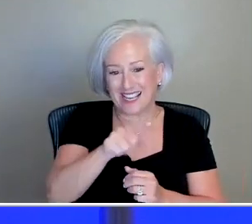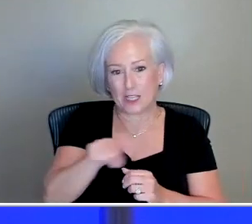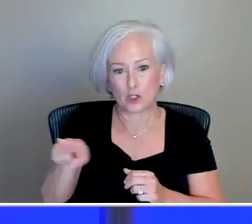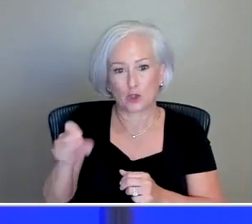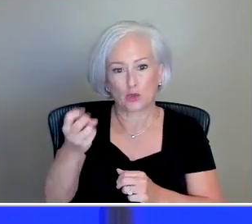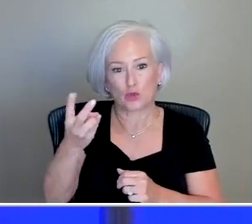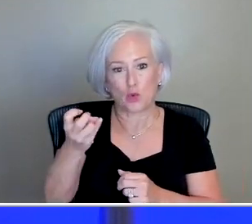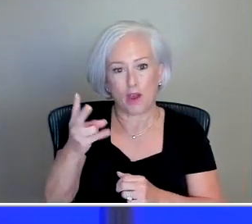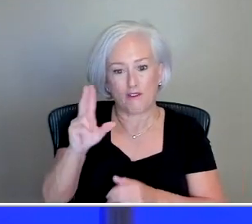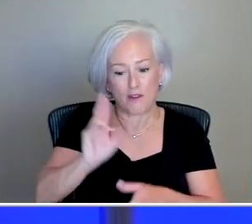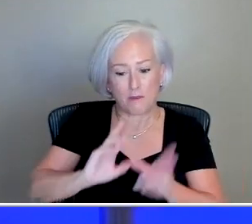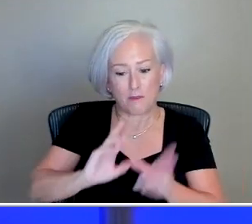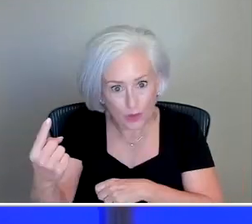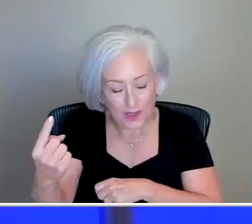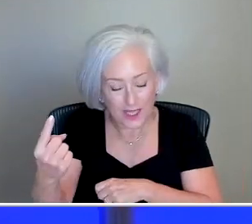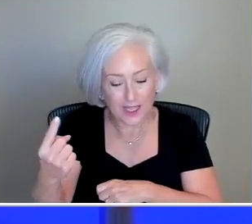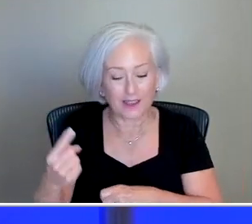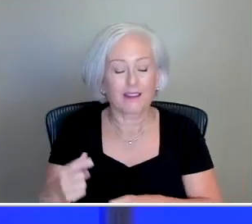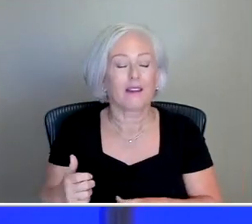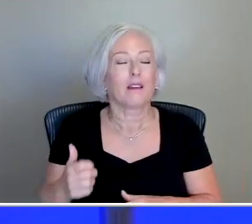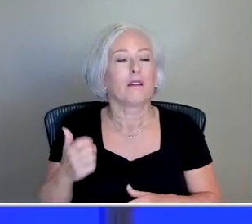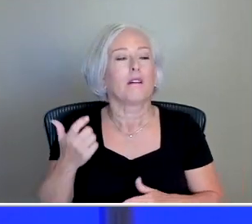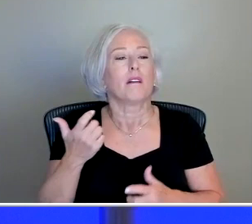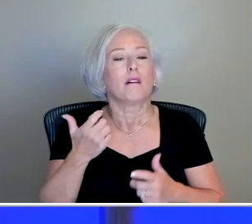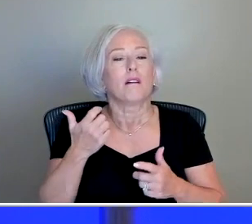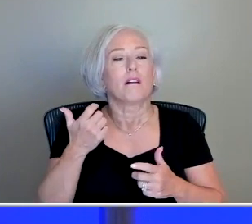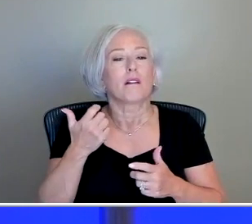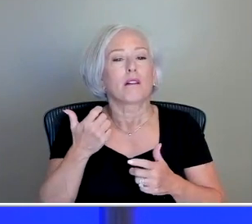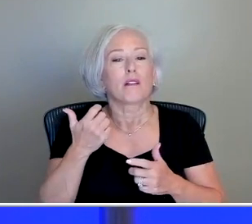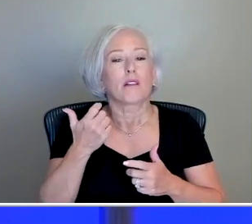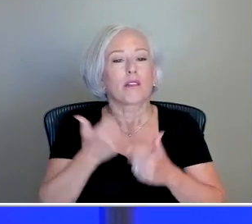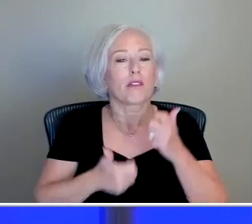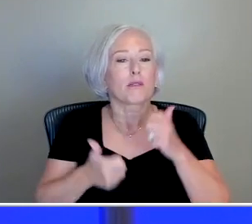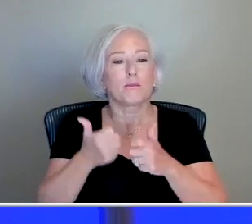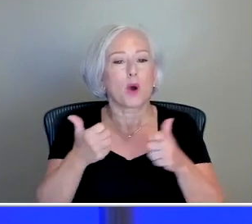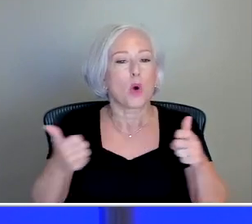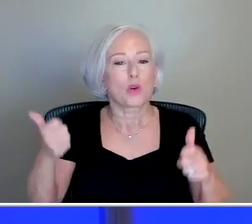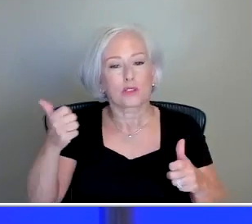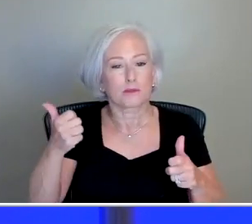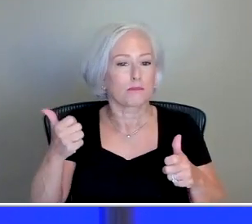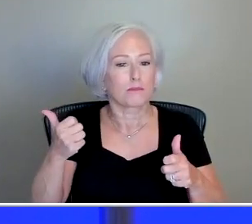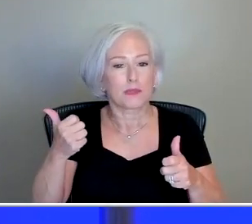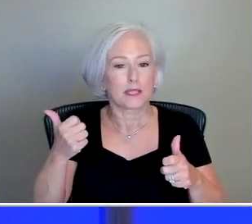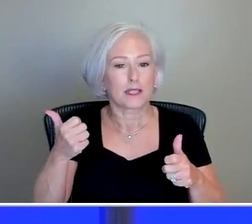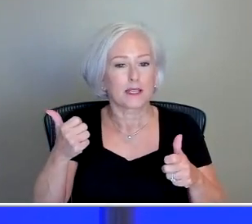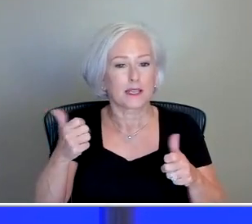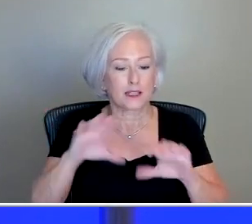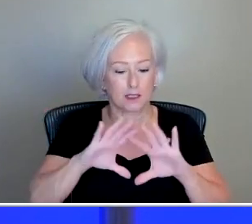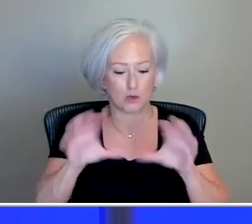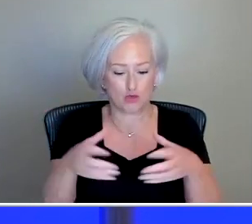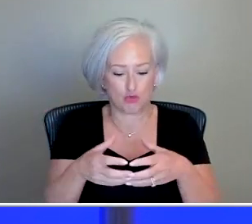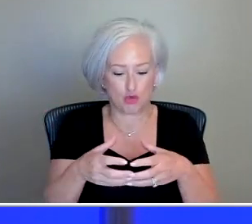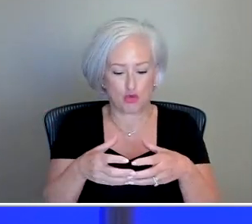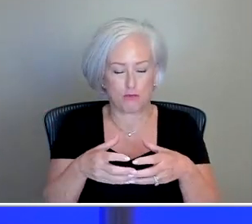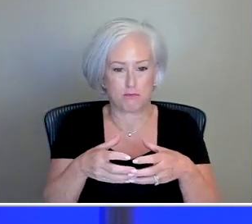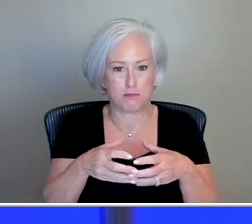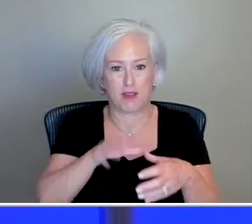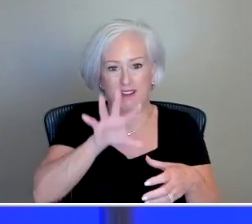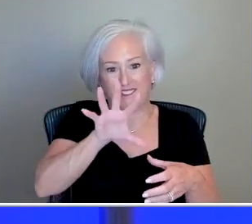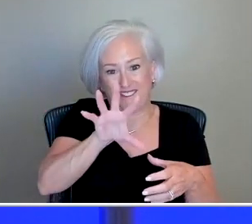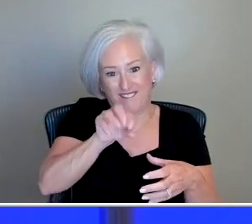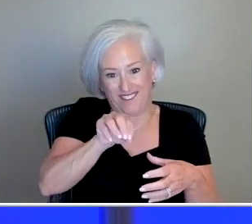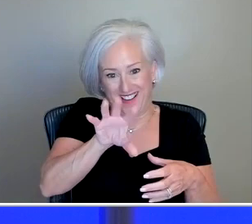looked up recently, the largest series talks about 50 extraskeletal osteosarcomas over